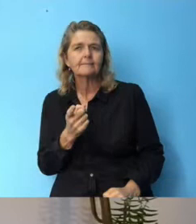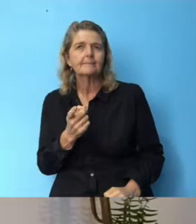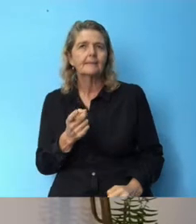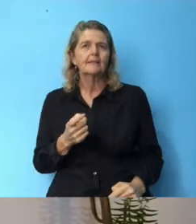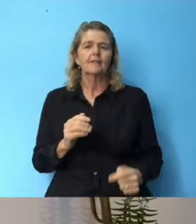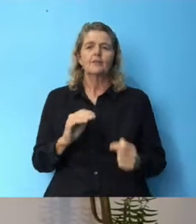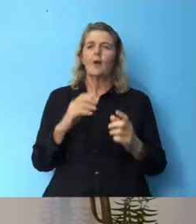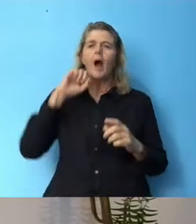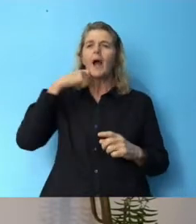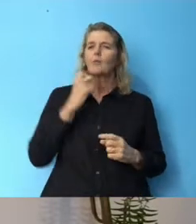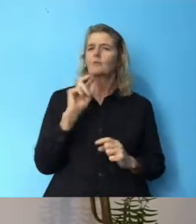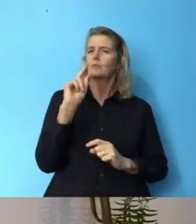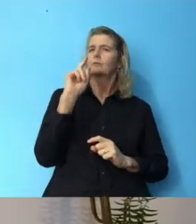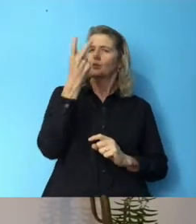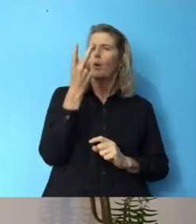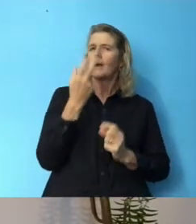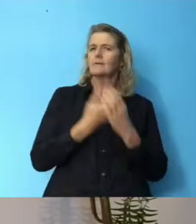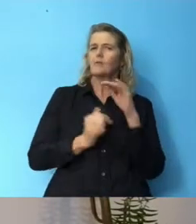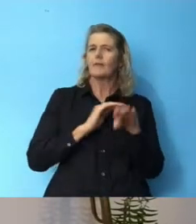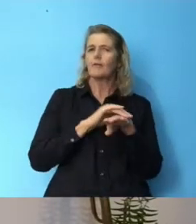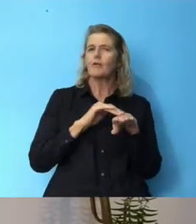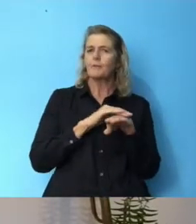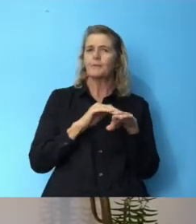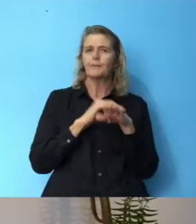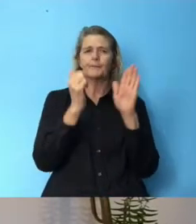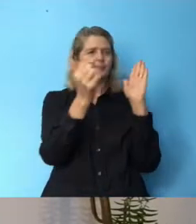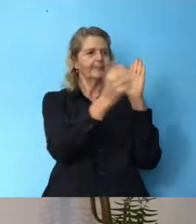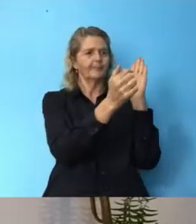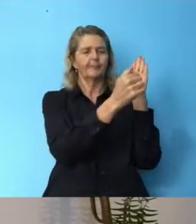that forward in my circle there.